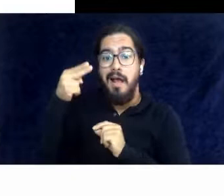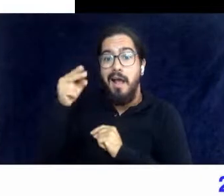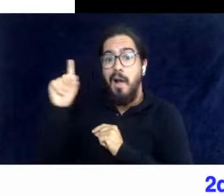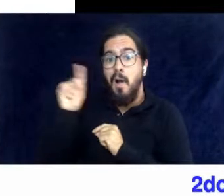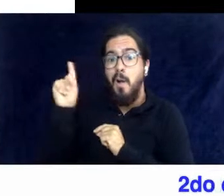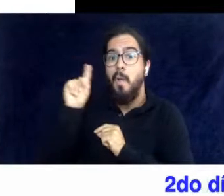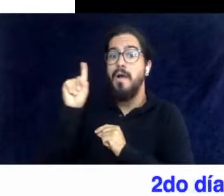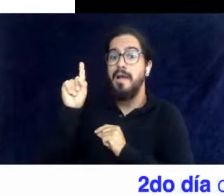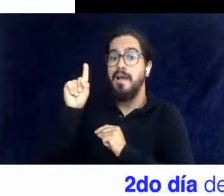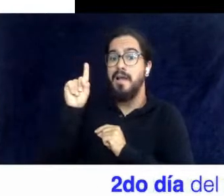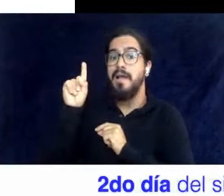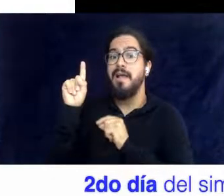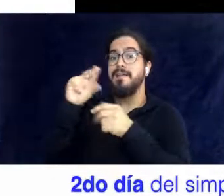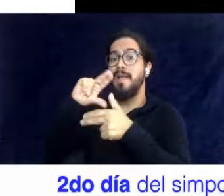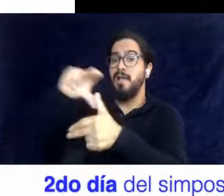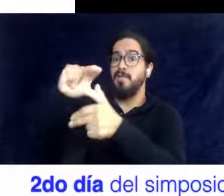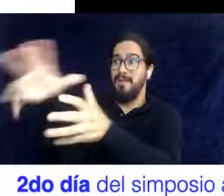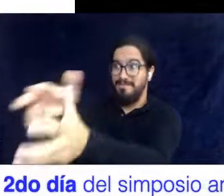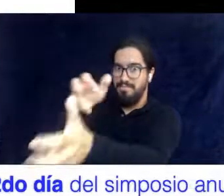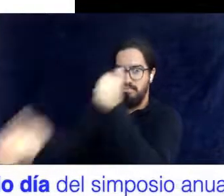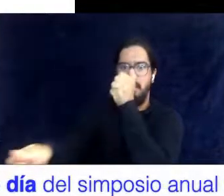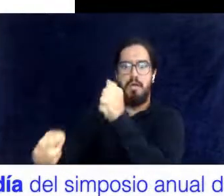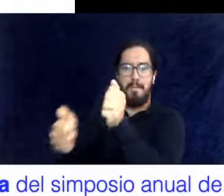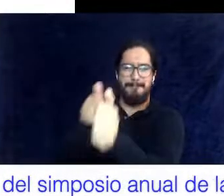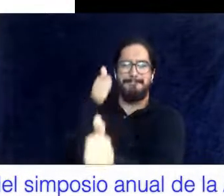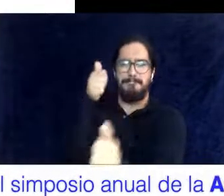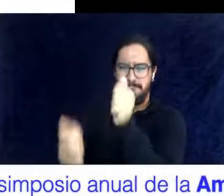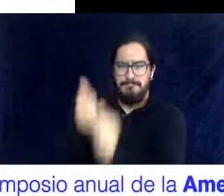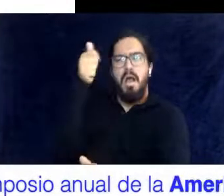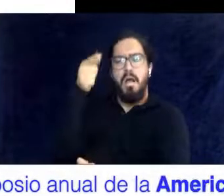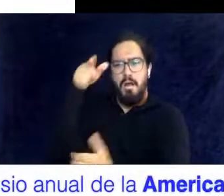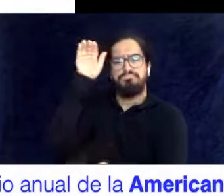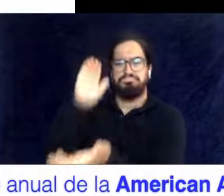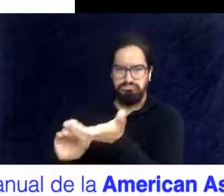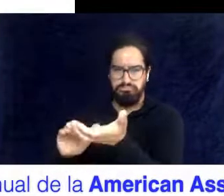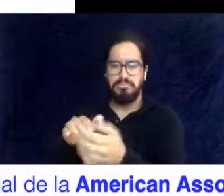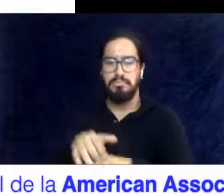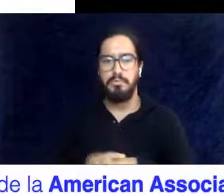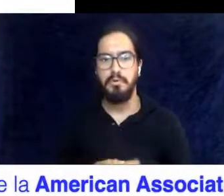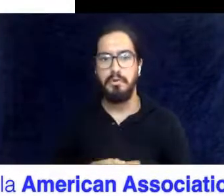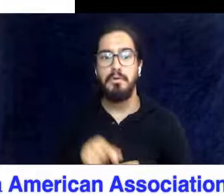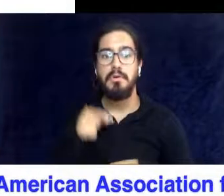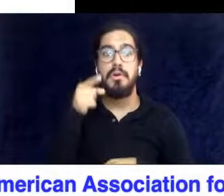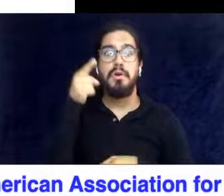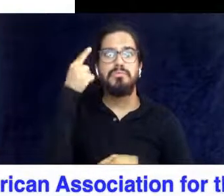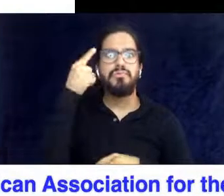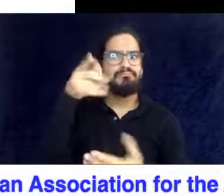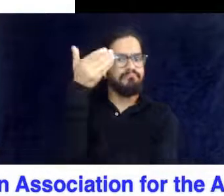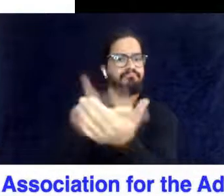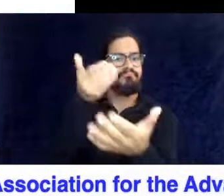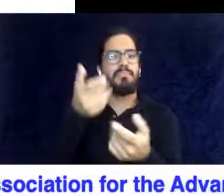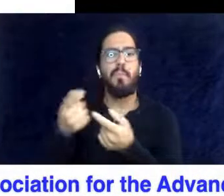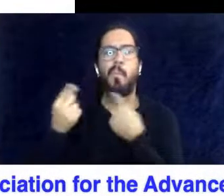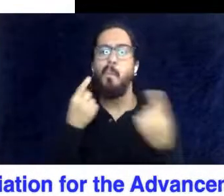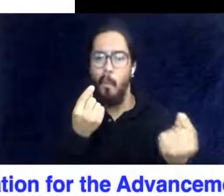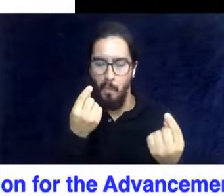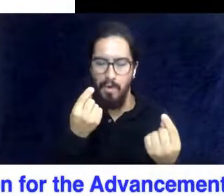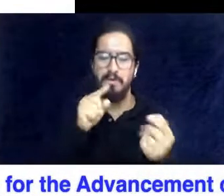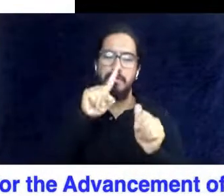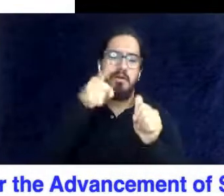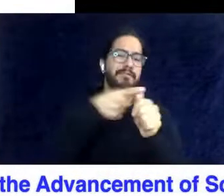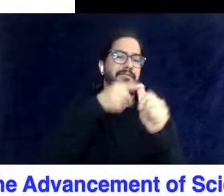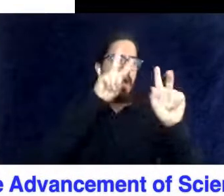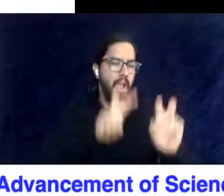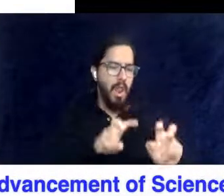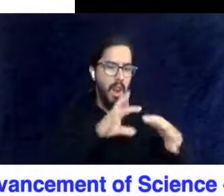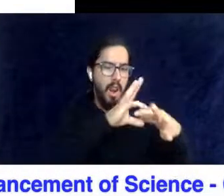intermediate. Next. And in order to test that hypothesis, I first analyze the relationship between forest